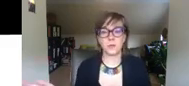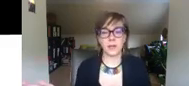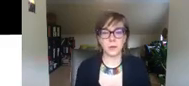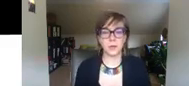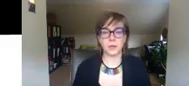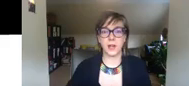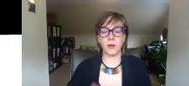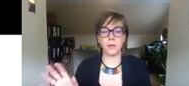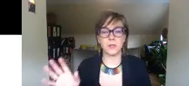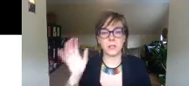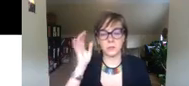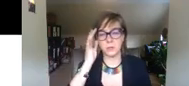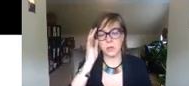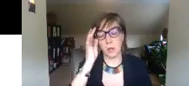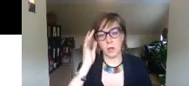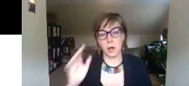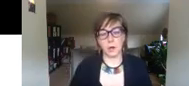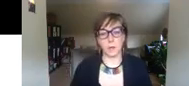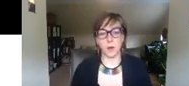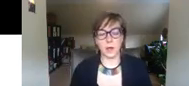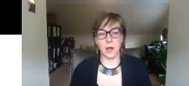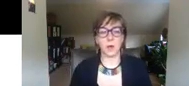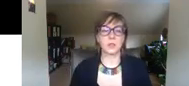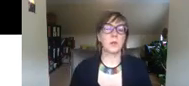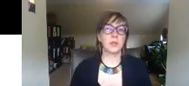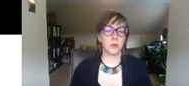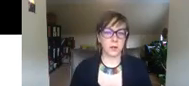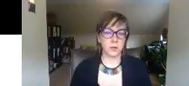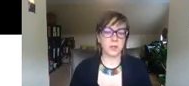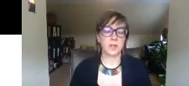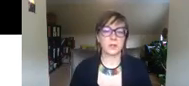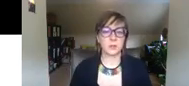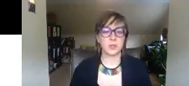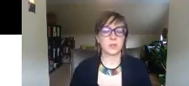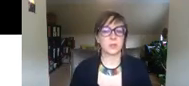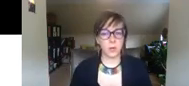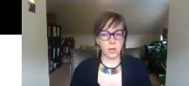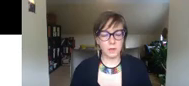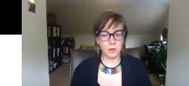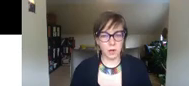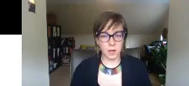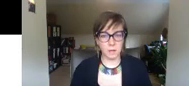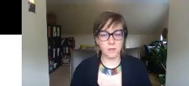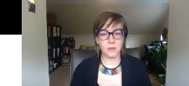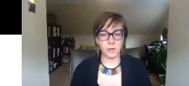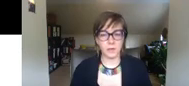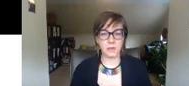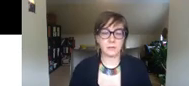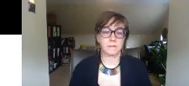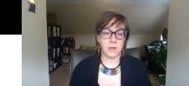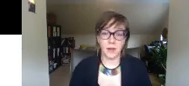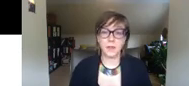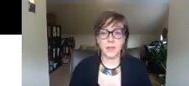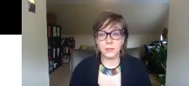many certified interpreters are getting all their CEUs right now. And so many trainers and institutions are donating their time for